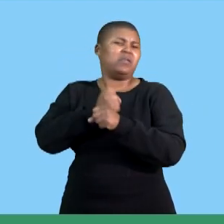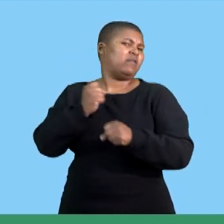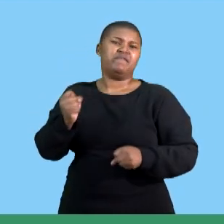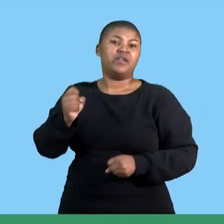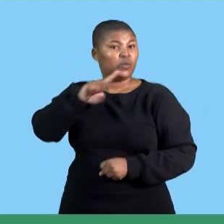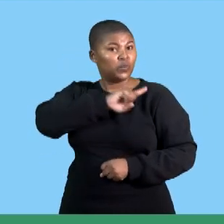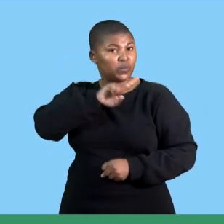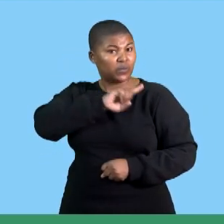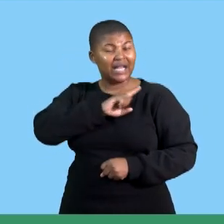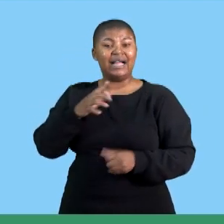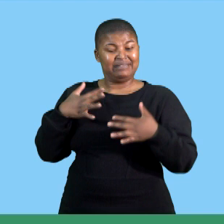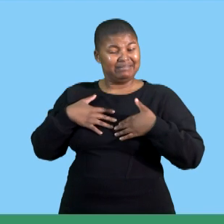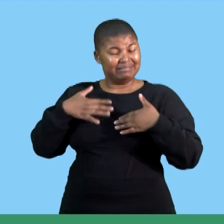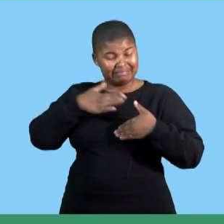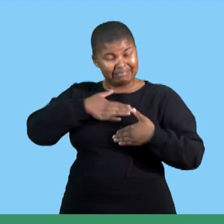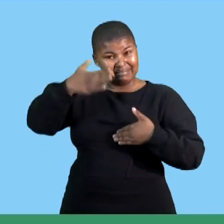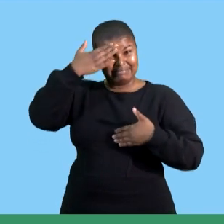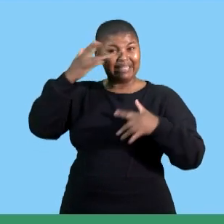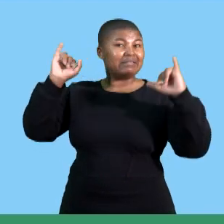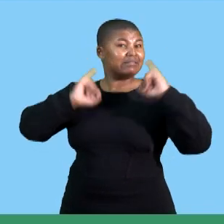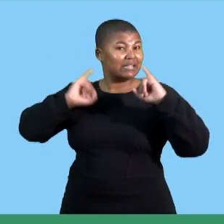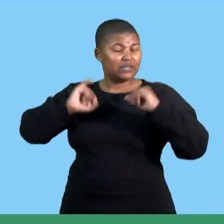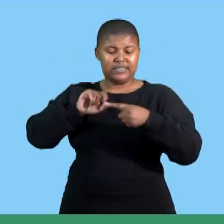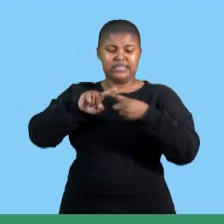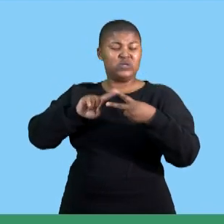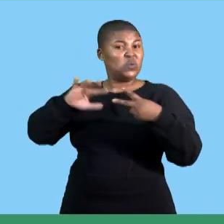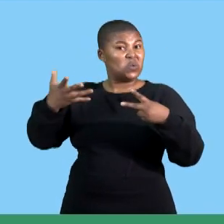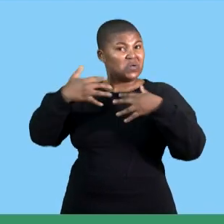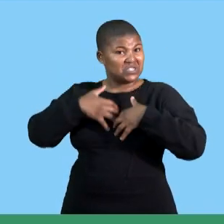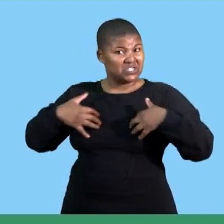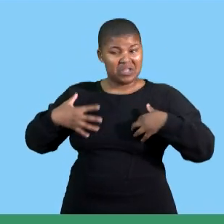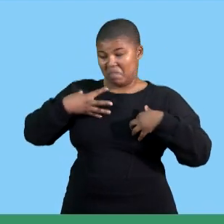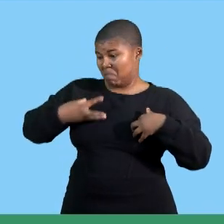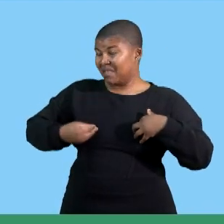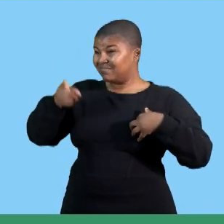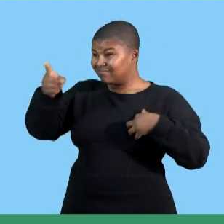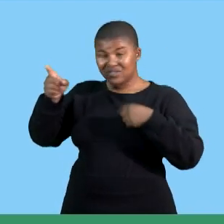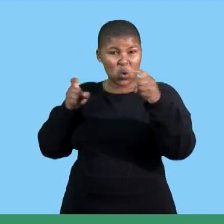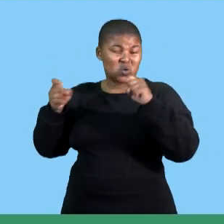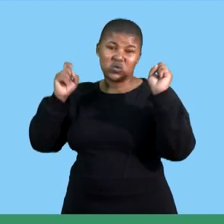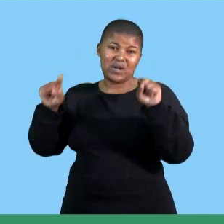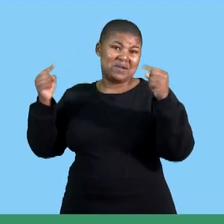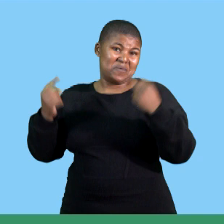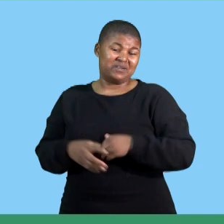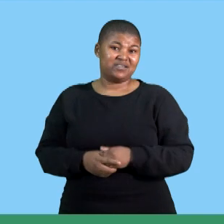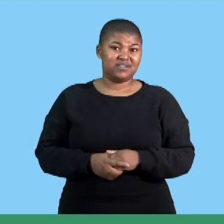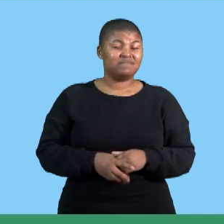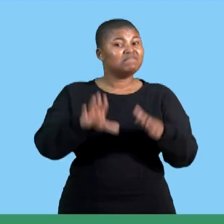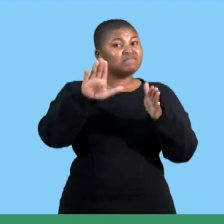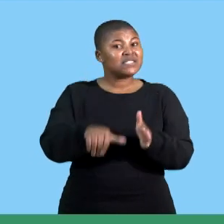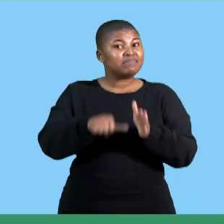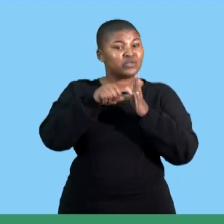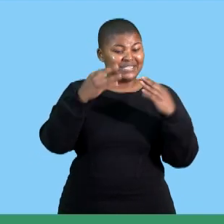or because of serious health problems. So it is very important for a business to manage stress because